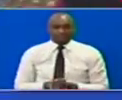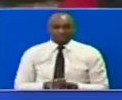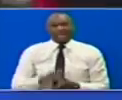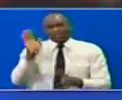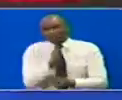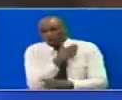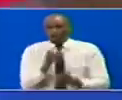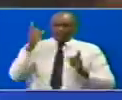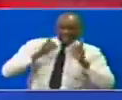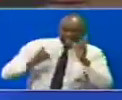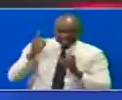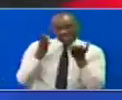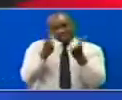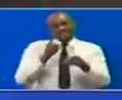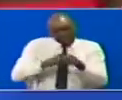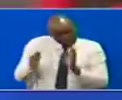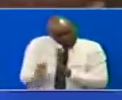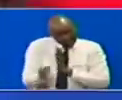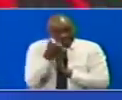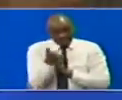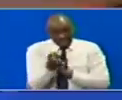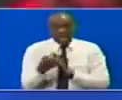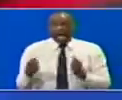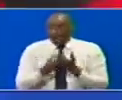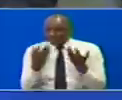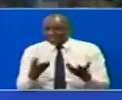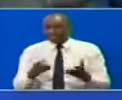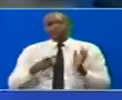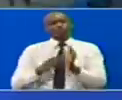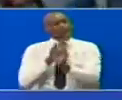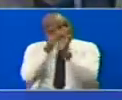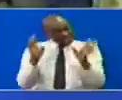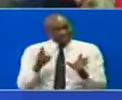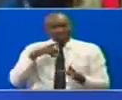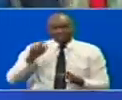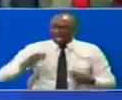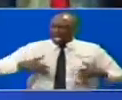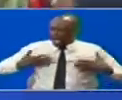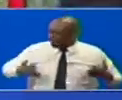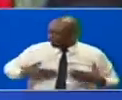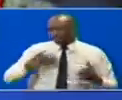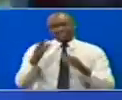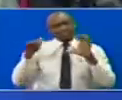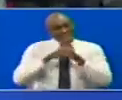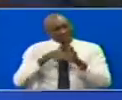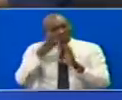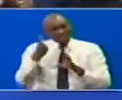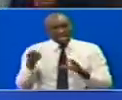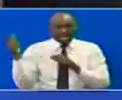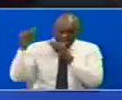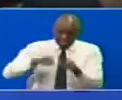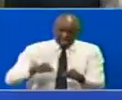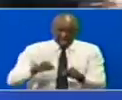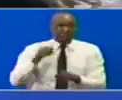Song and dance at the stroke of midnight is perhaps enough proof of just how elated the congregation gathered at the